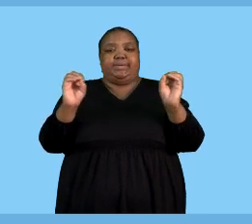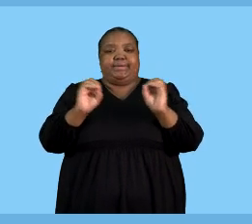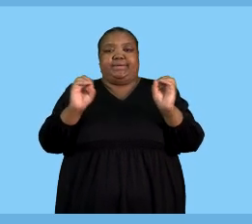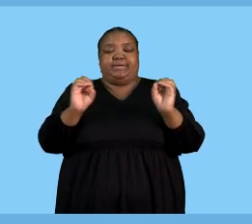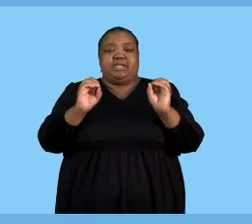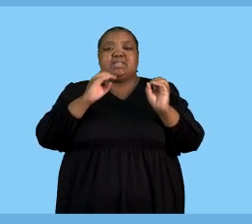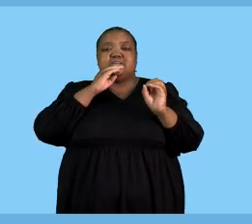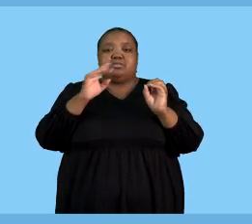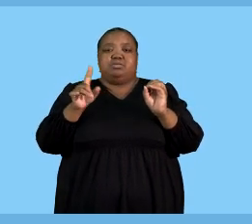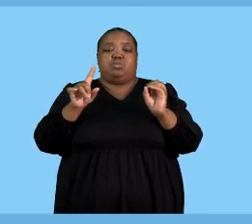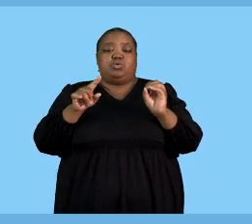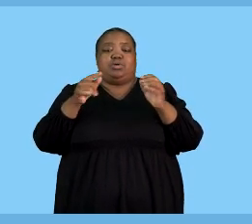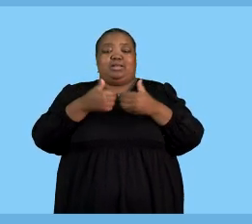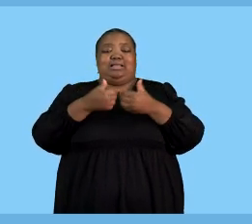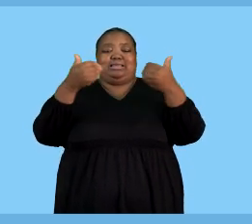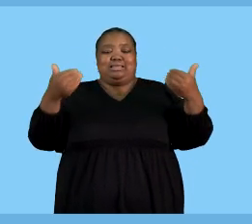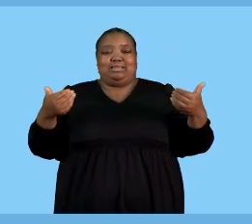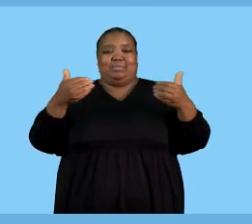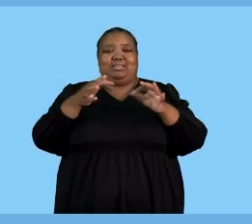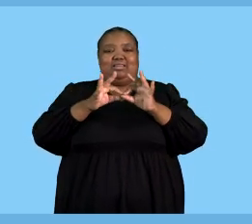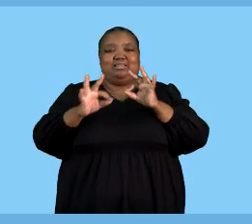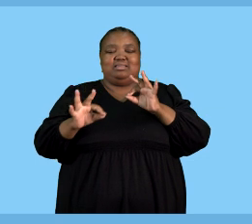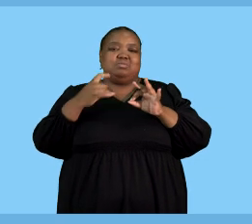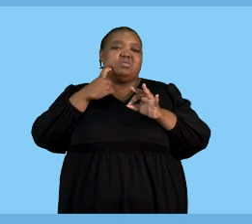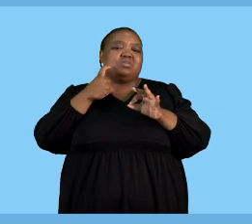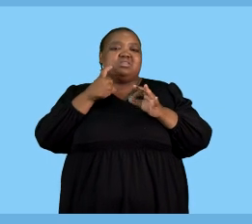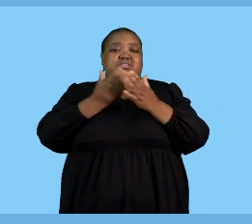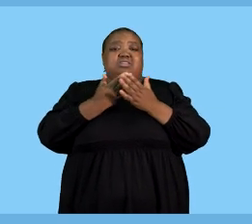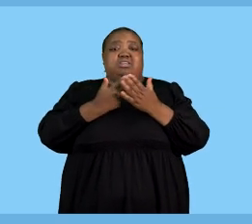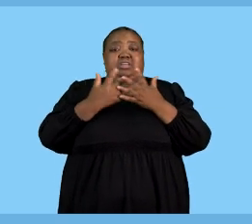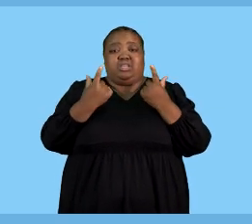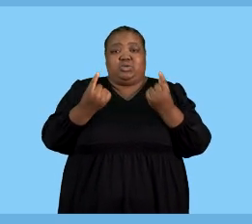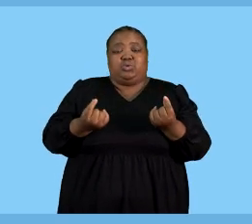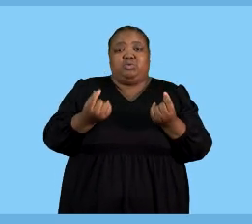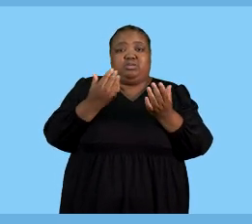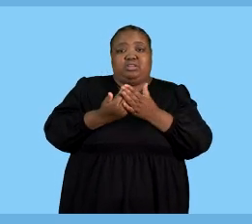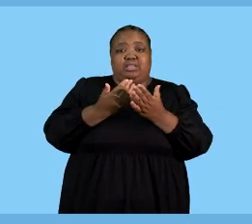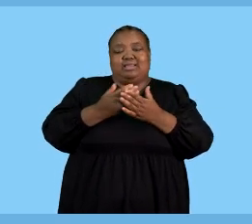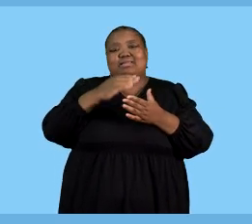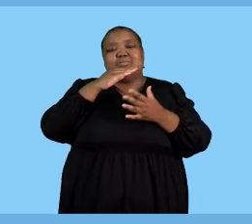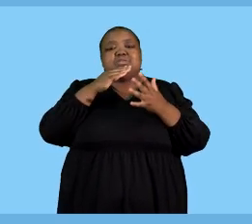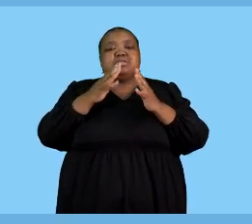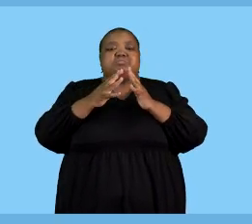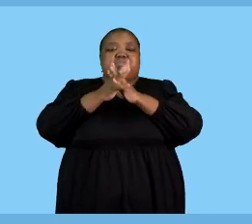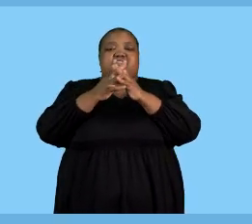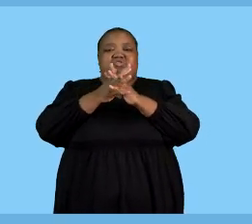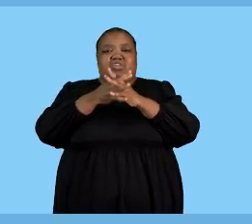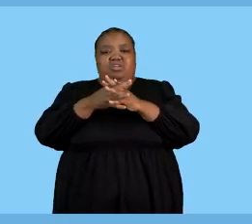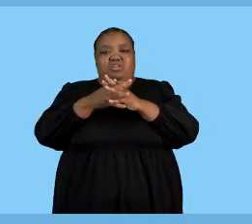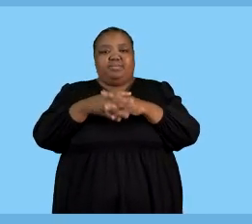bonded. If they are not chemically bonded, it means we can separate them easily. And if we can do that, it means it is a